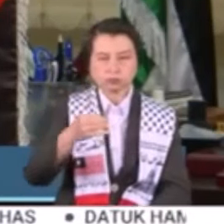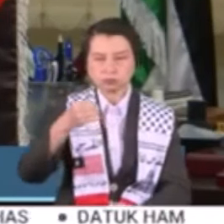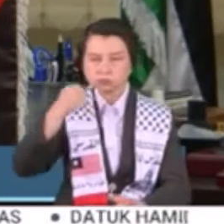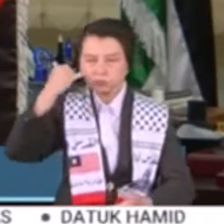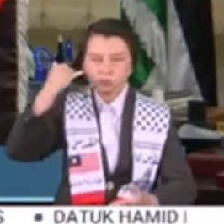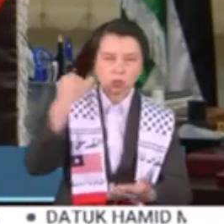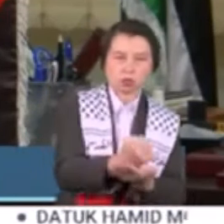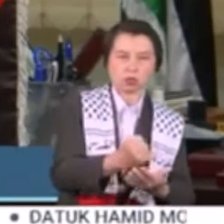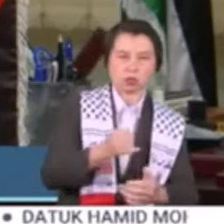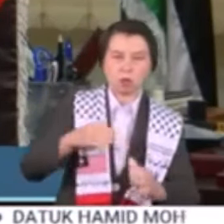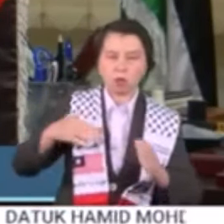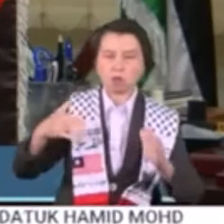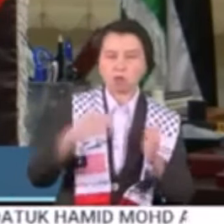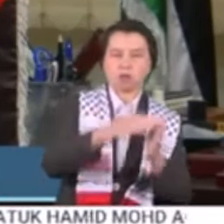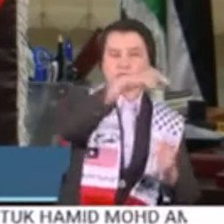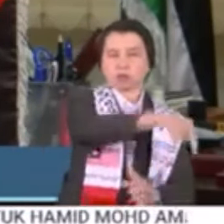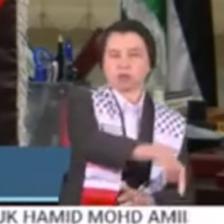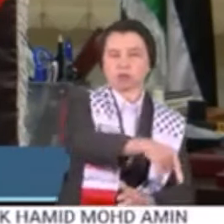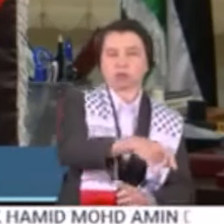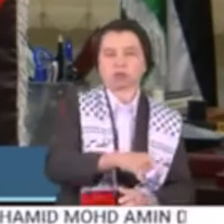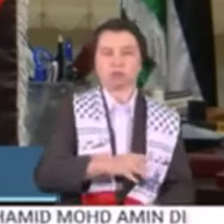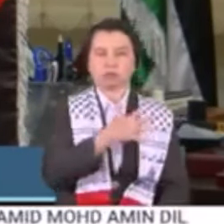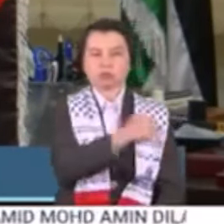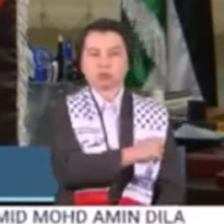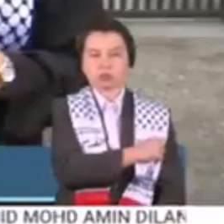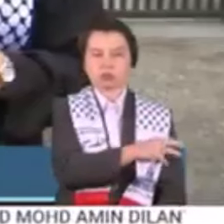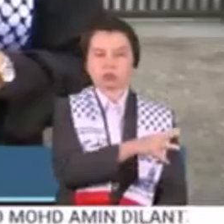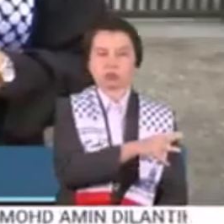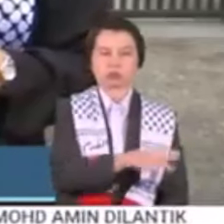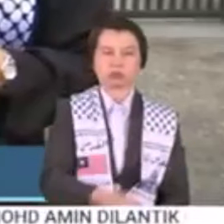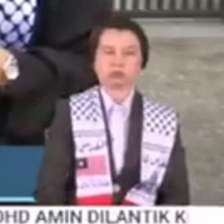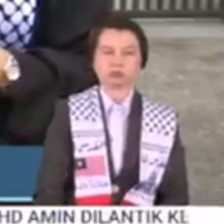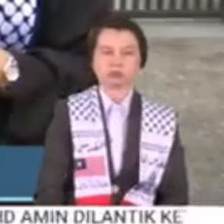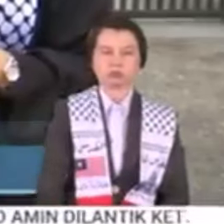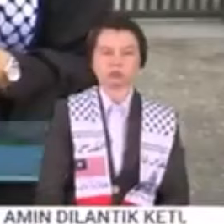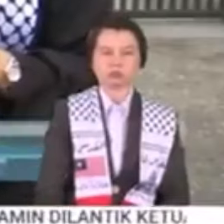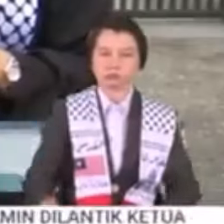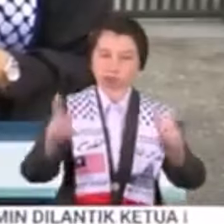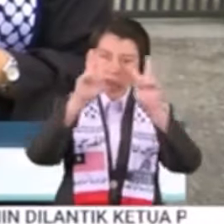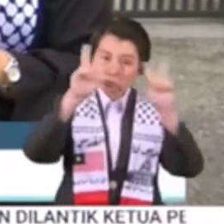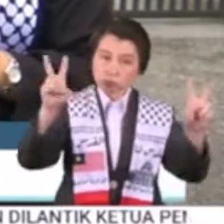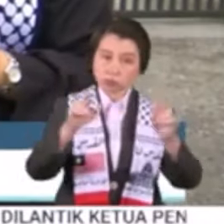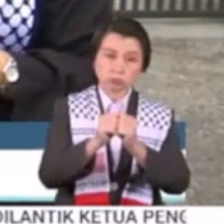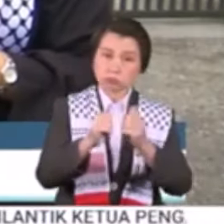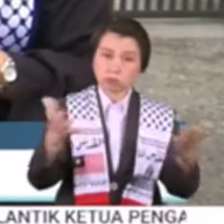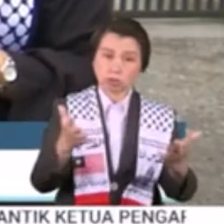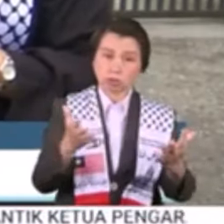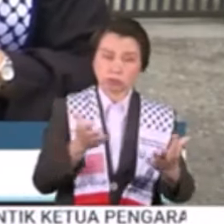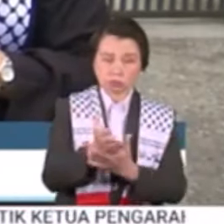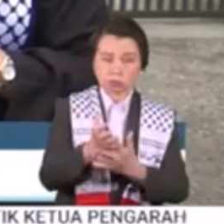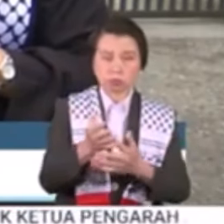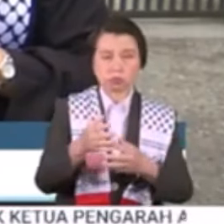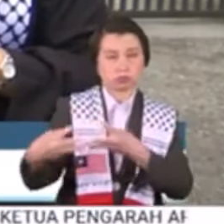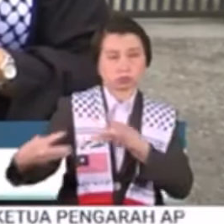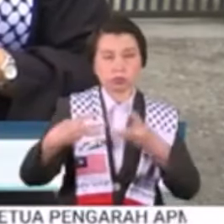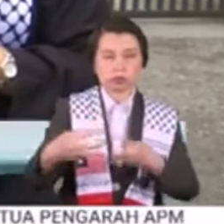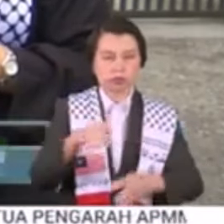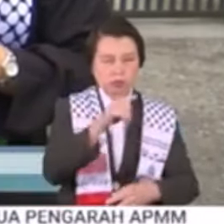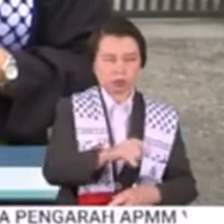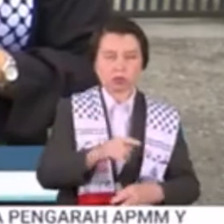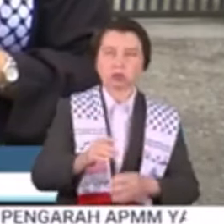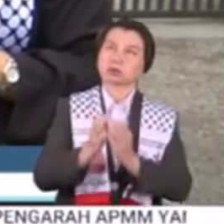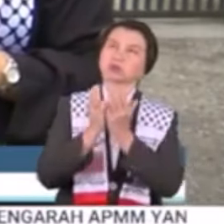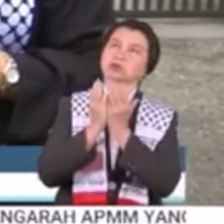terrorism against Palestinians in the West Bank and in Al-Quds. Keamanan tanpa melalui peperangan. Mereka merayu